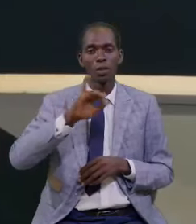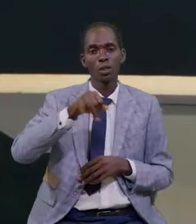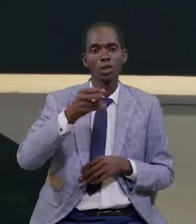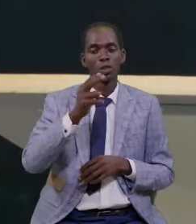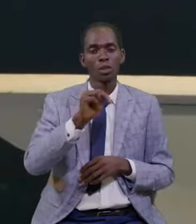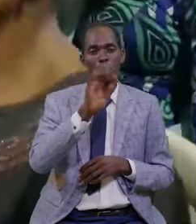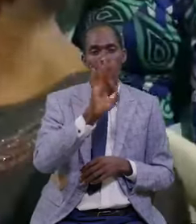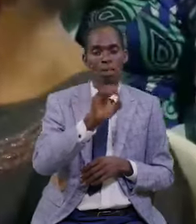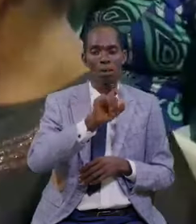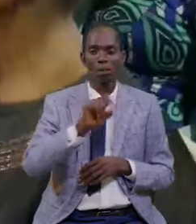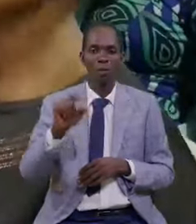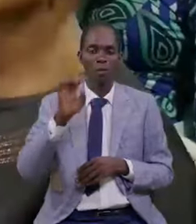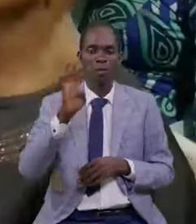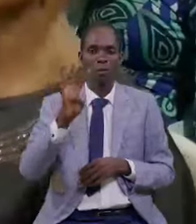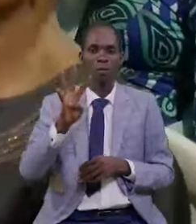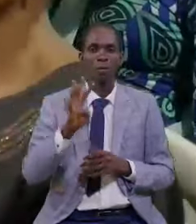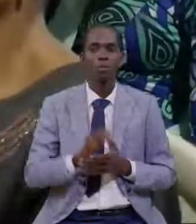We're